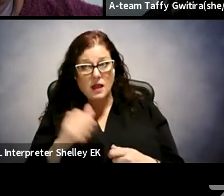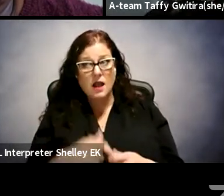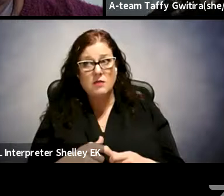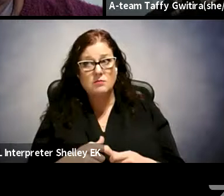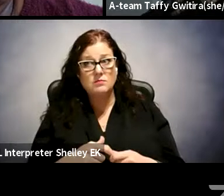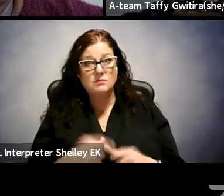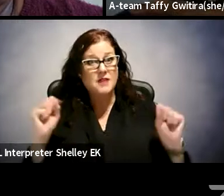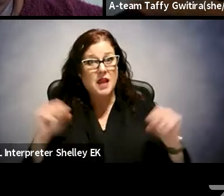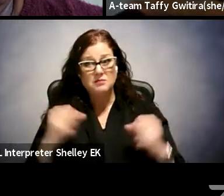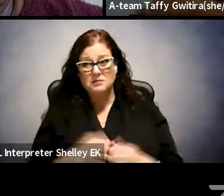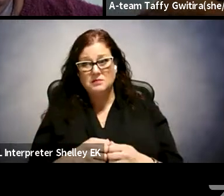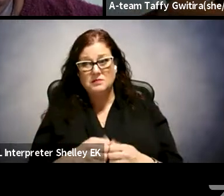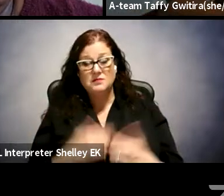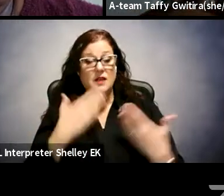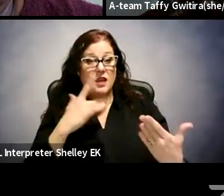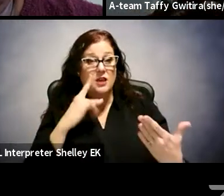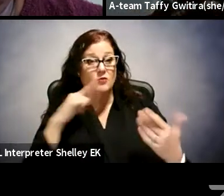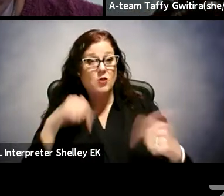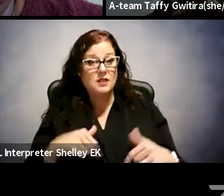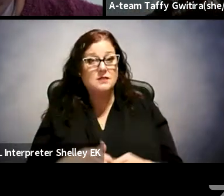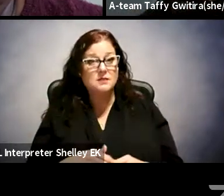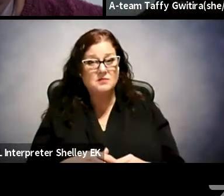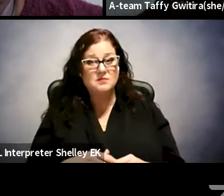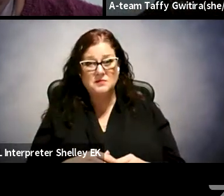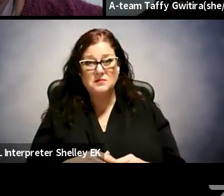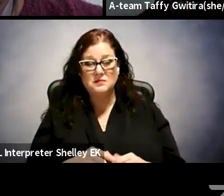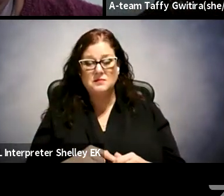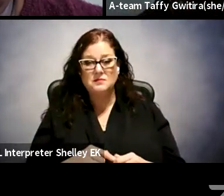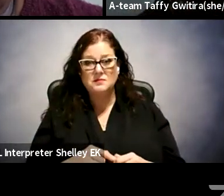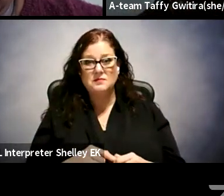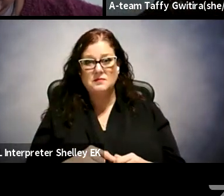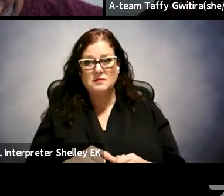yeah, just super thankful for this.